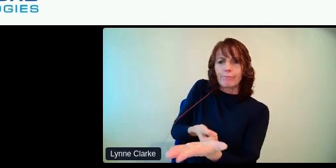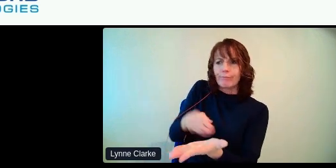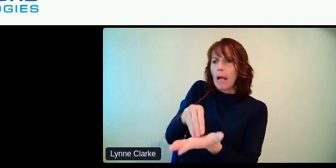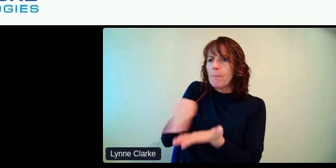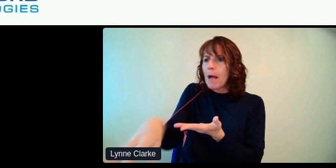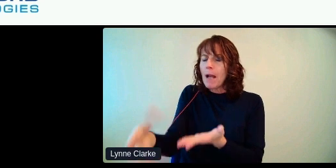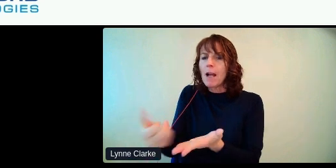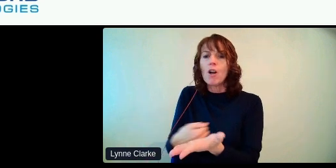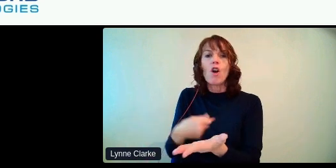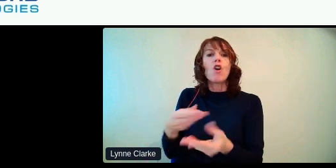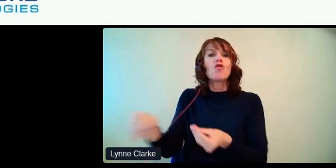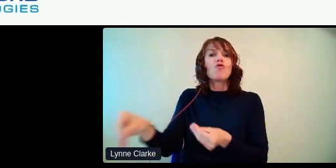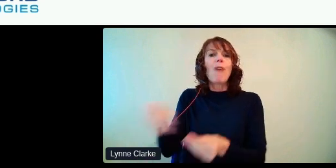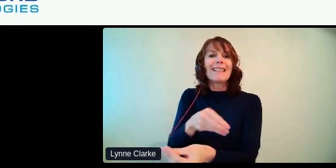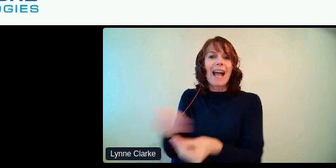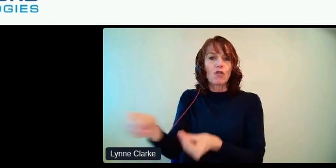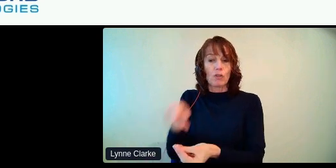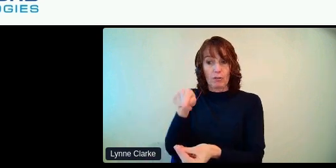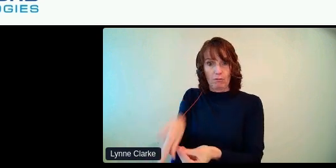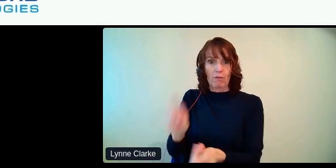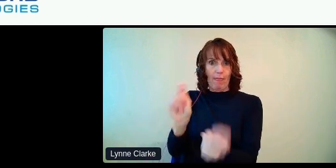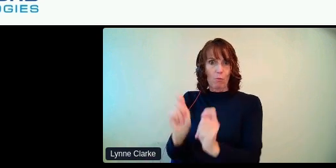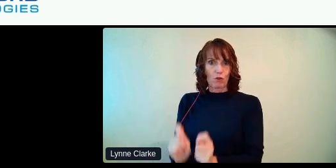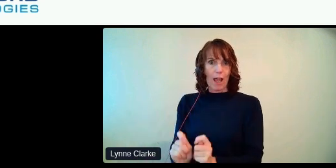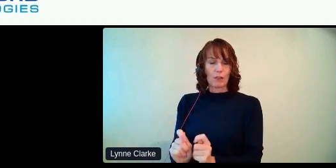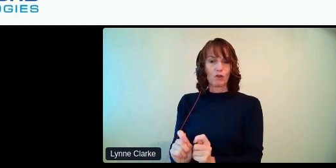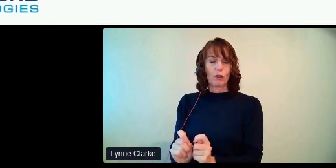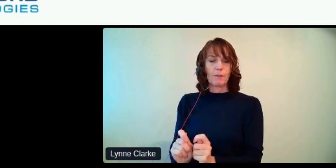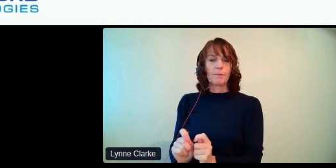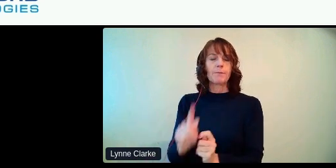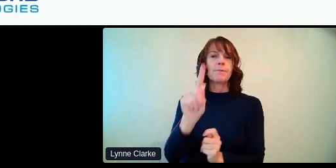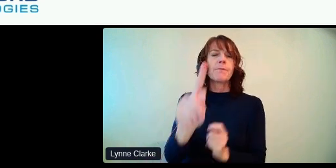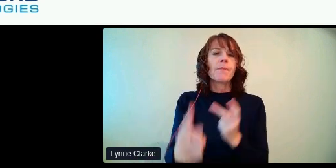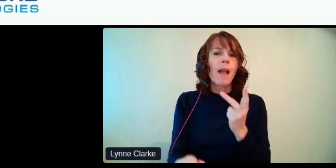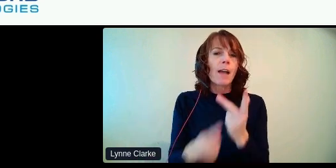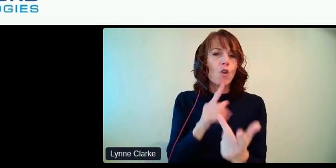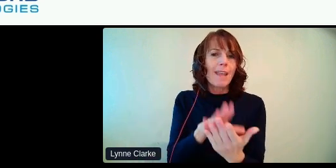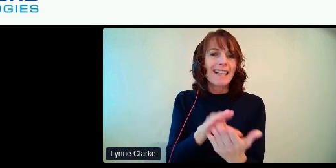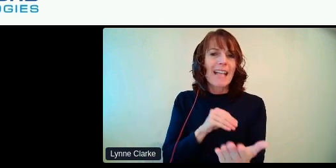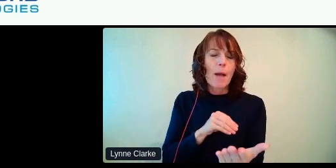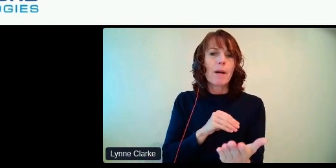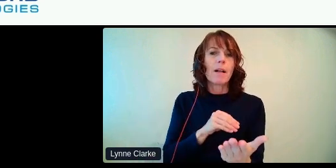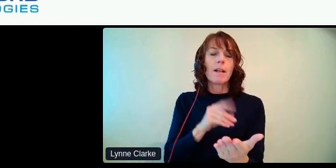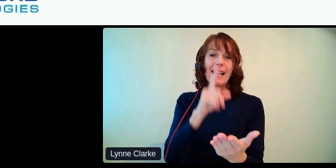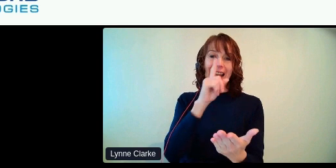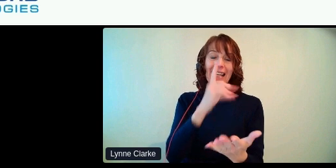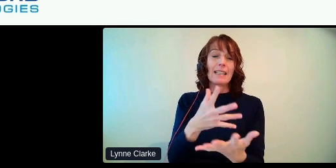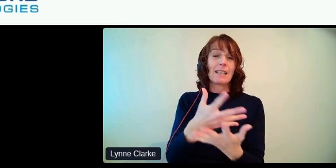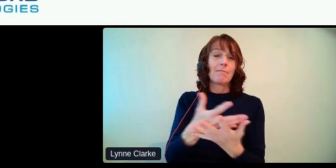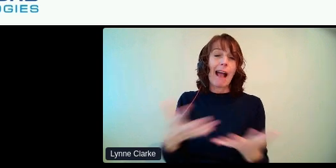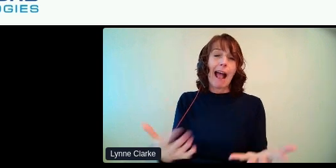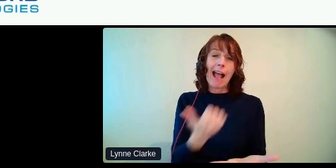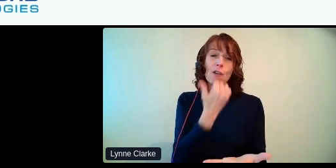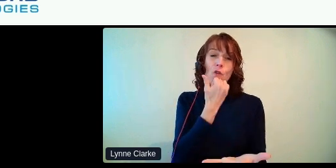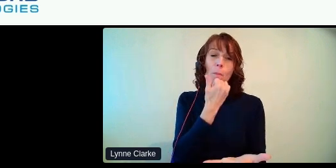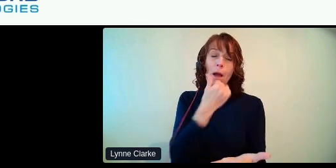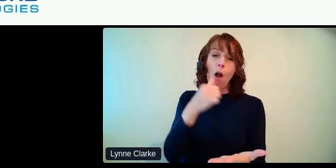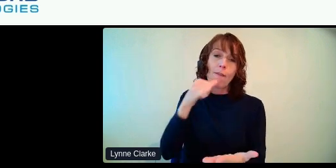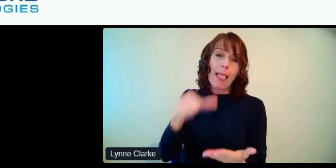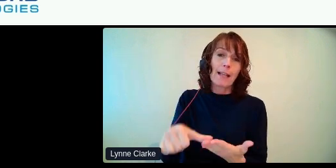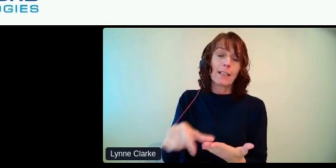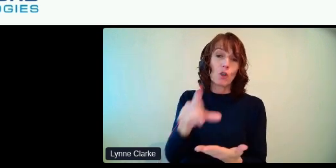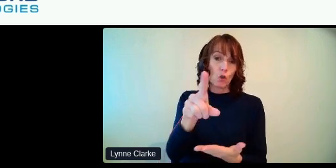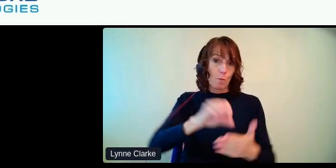customer. Now, another type of transactional document is something like a high volume letter. So you may send a letter out